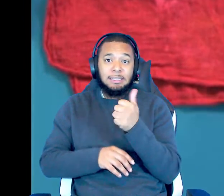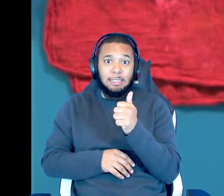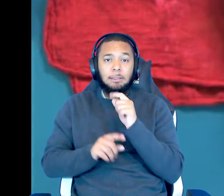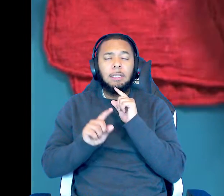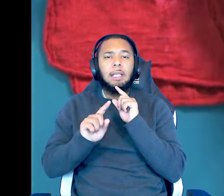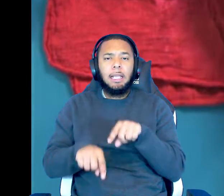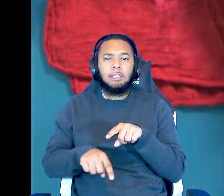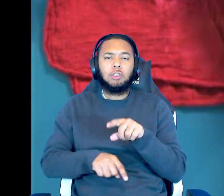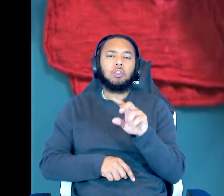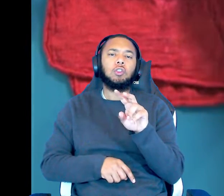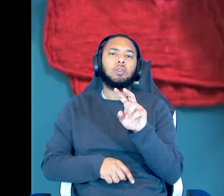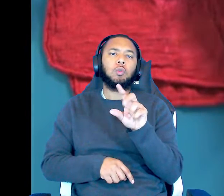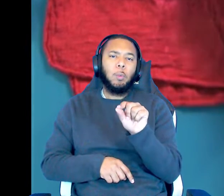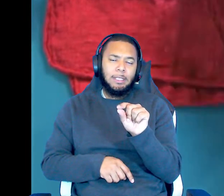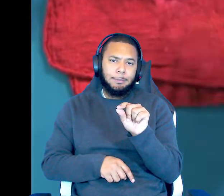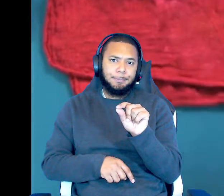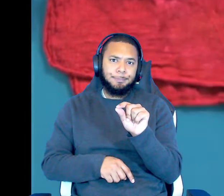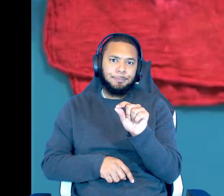12%